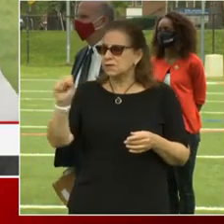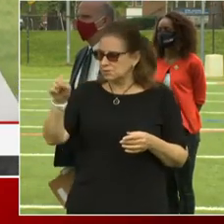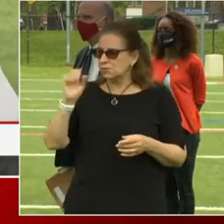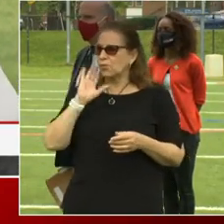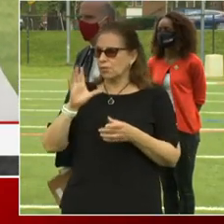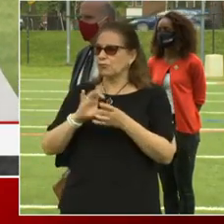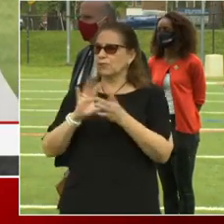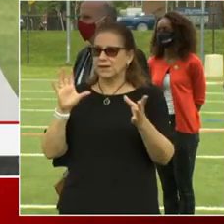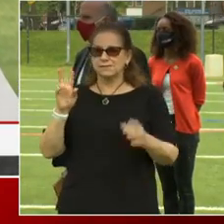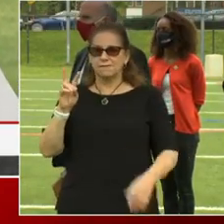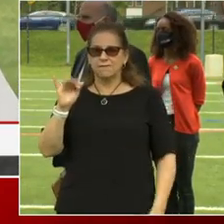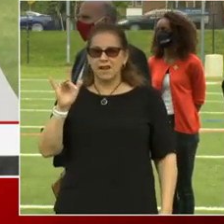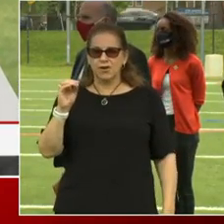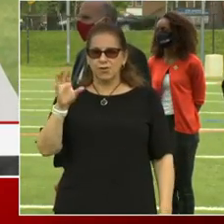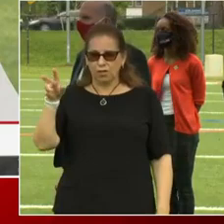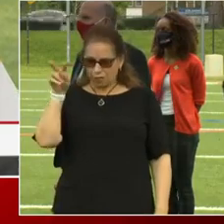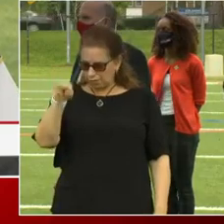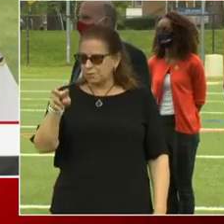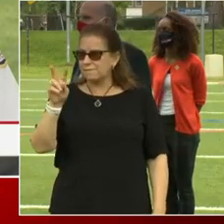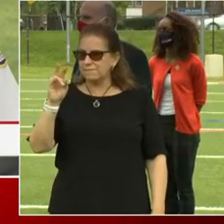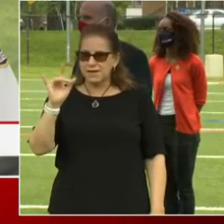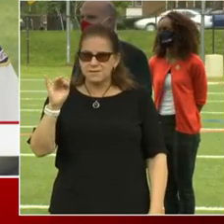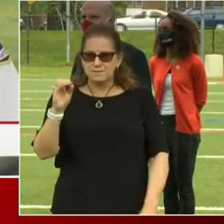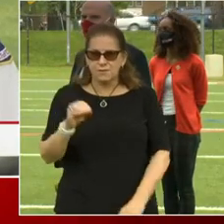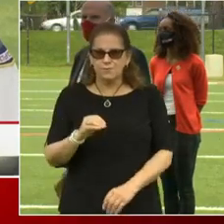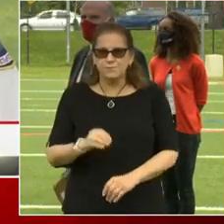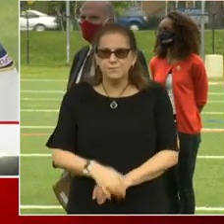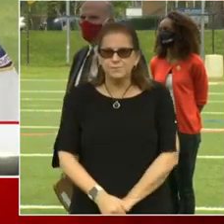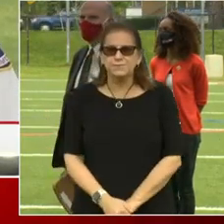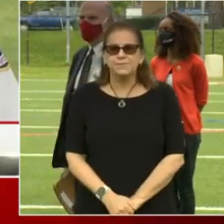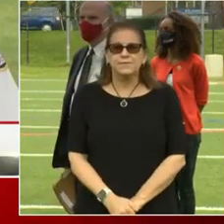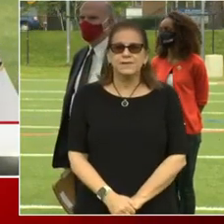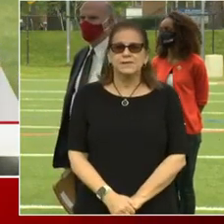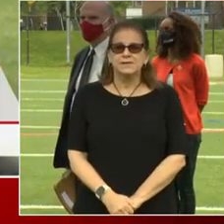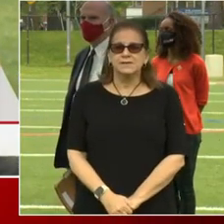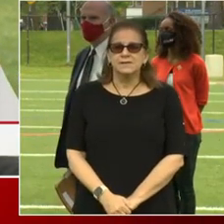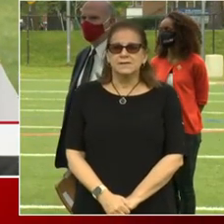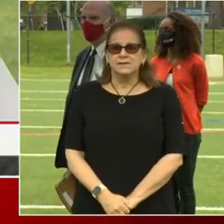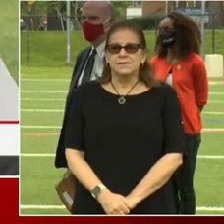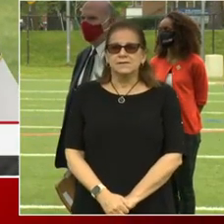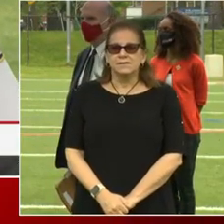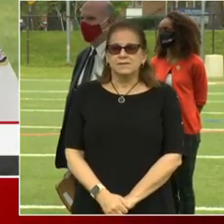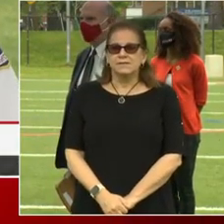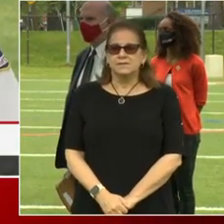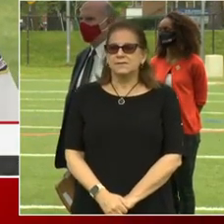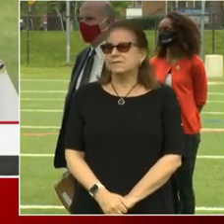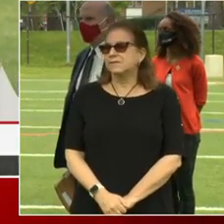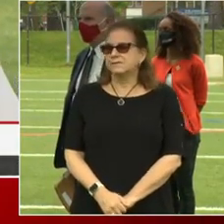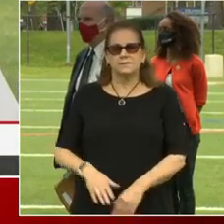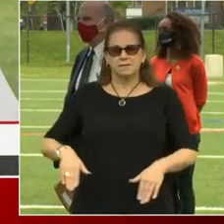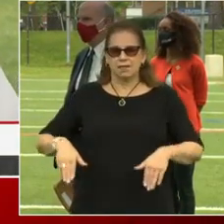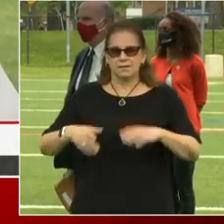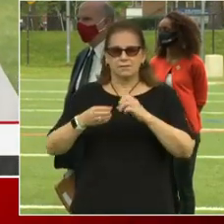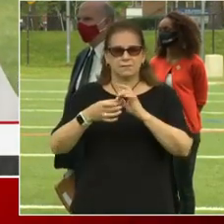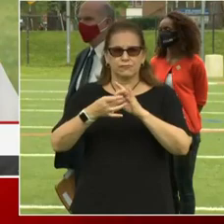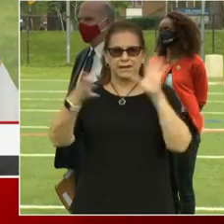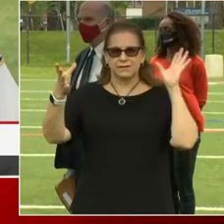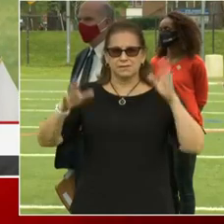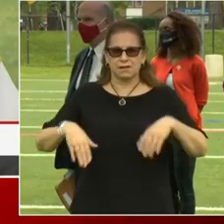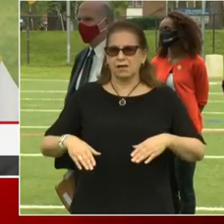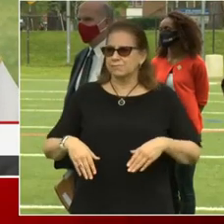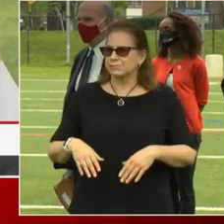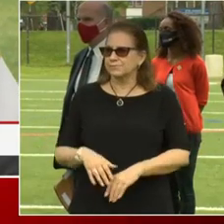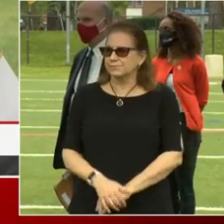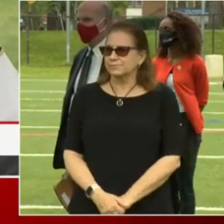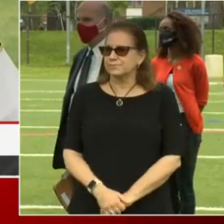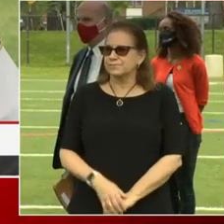will. Yeah, there's a video. I think if it's not out there, it will be. It's being prepared for release. So yeah, I appreciate they are that.